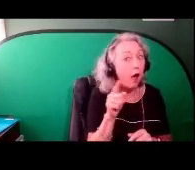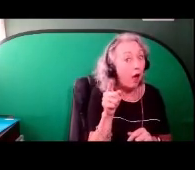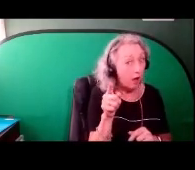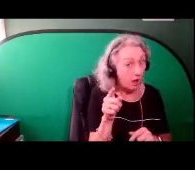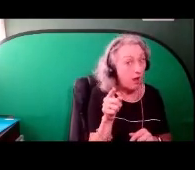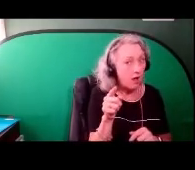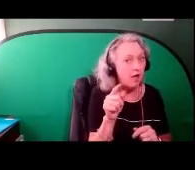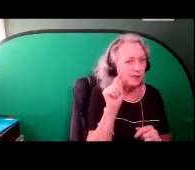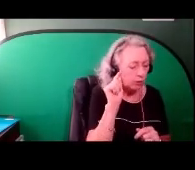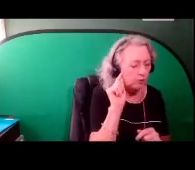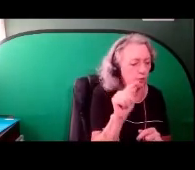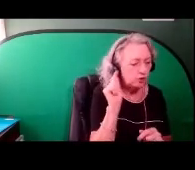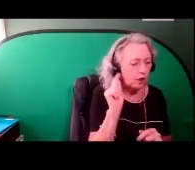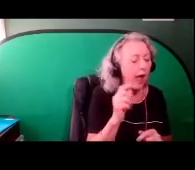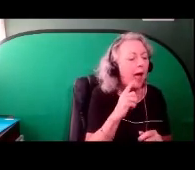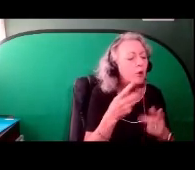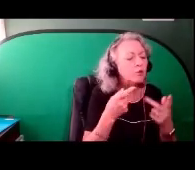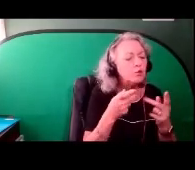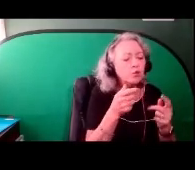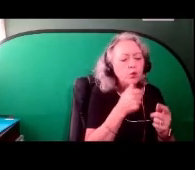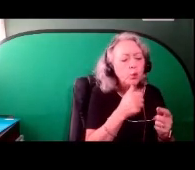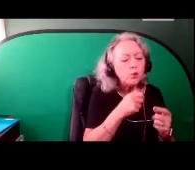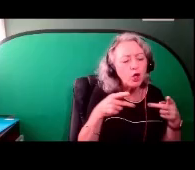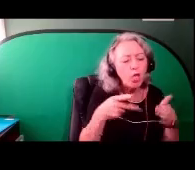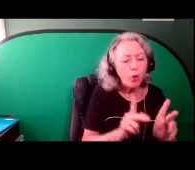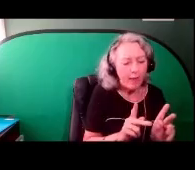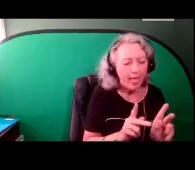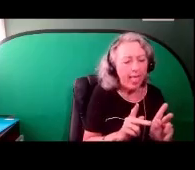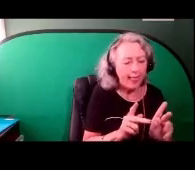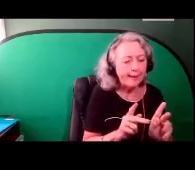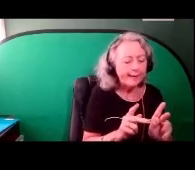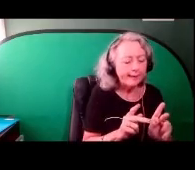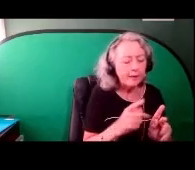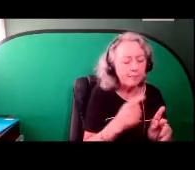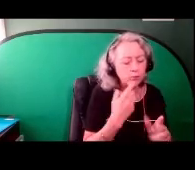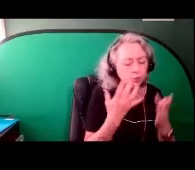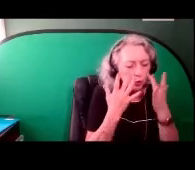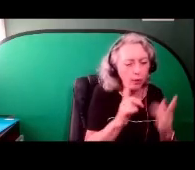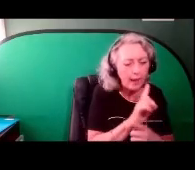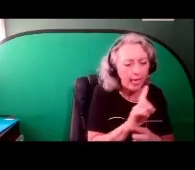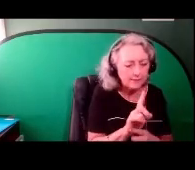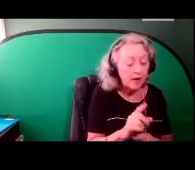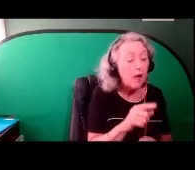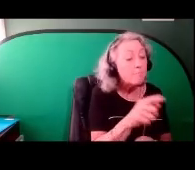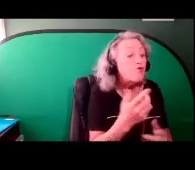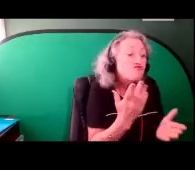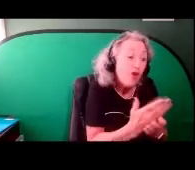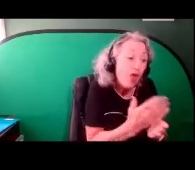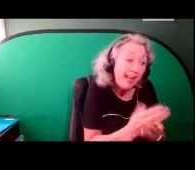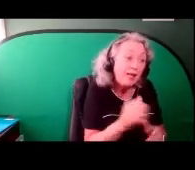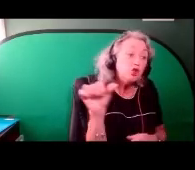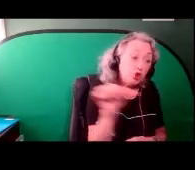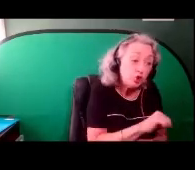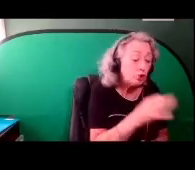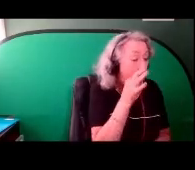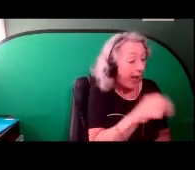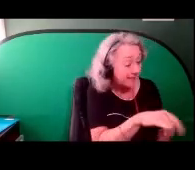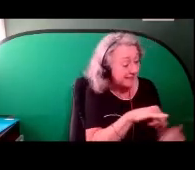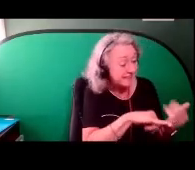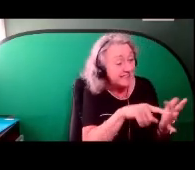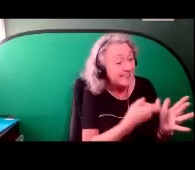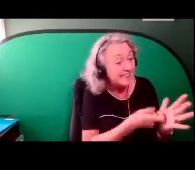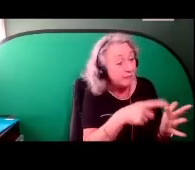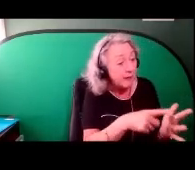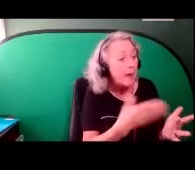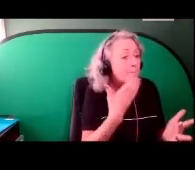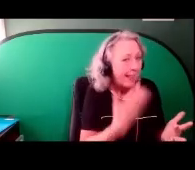on. Settings. I'm going to use another method of turning VoiceOver on, which we'll come back to a bit later on. So in theory, you should be able to ask Siri to turn VoiceOver